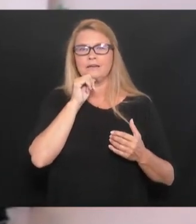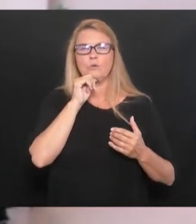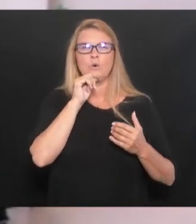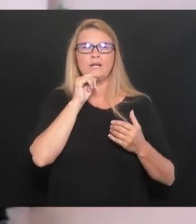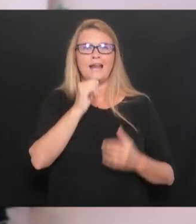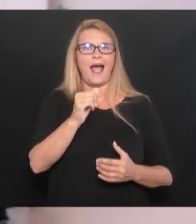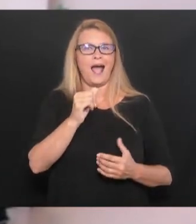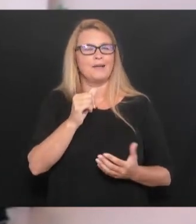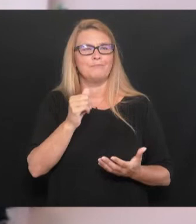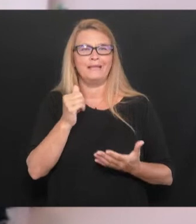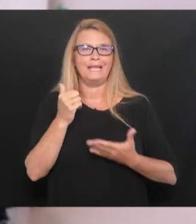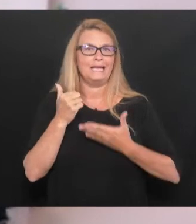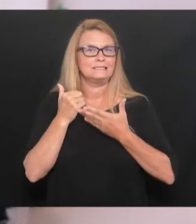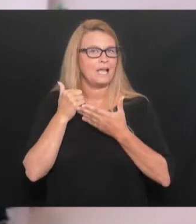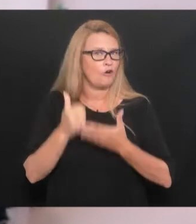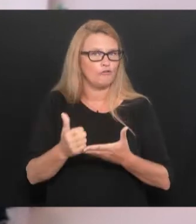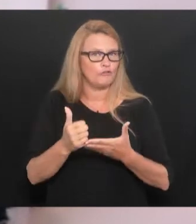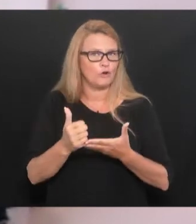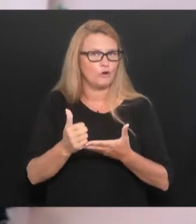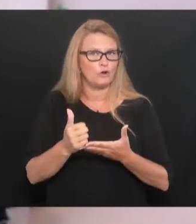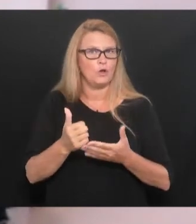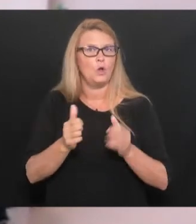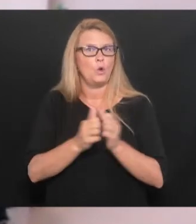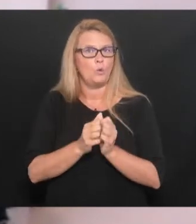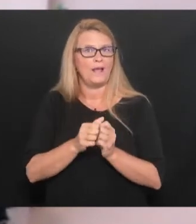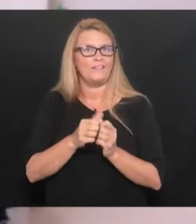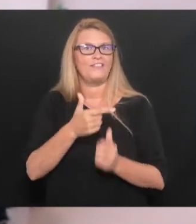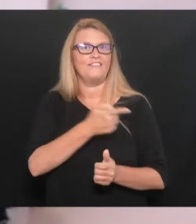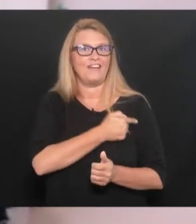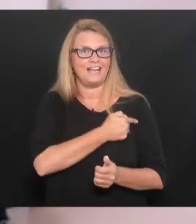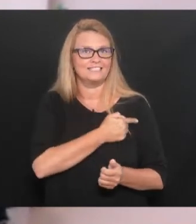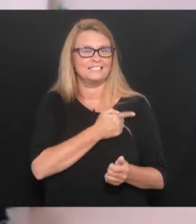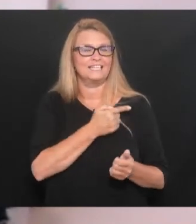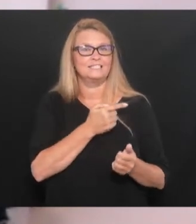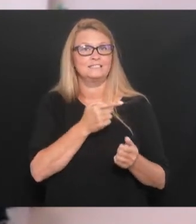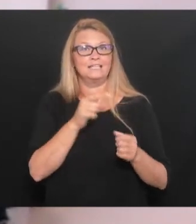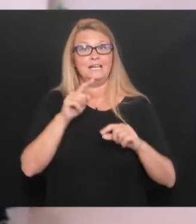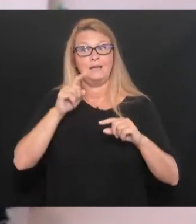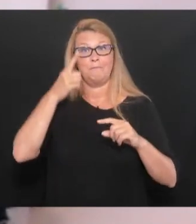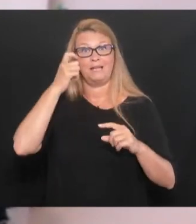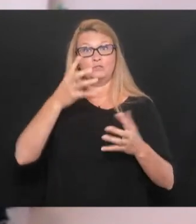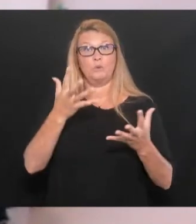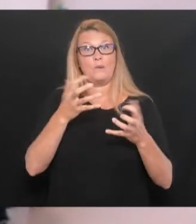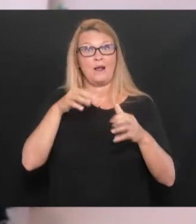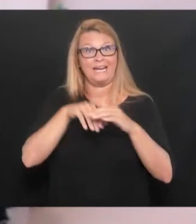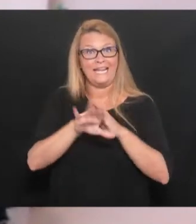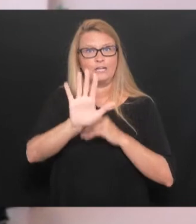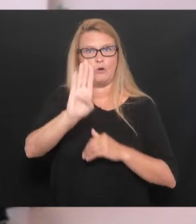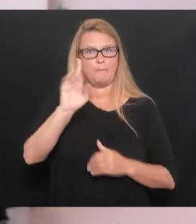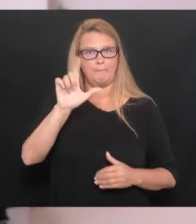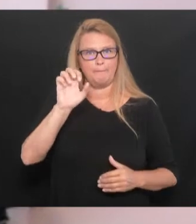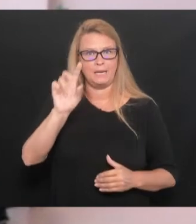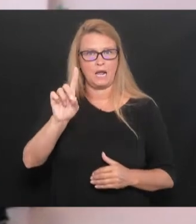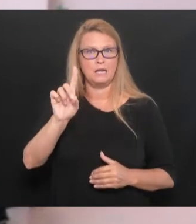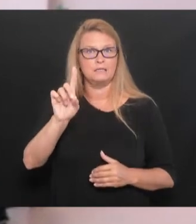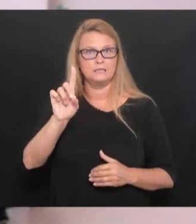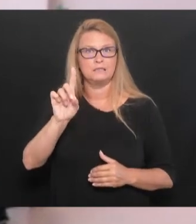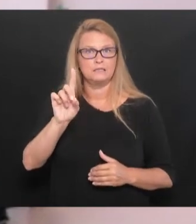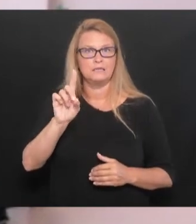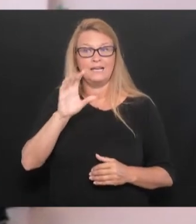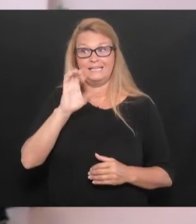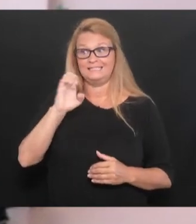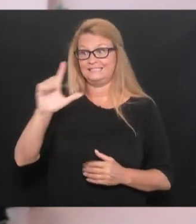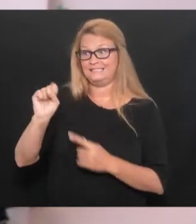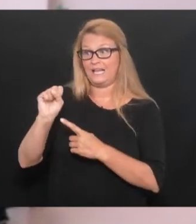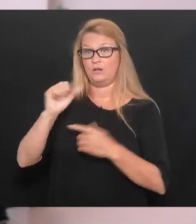the vaccines as the amount of virus that can get into the blood and get into the cells of our body to